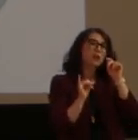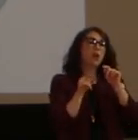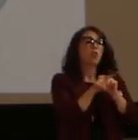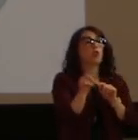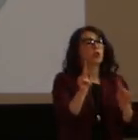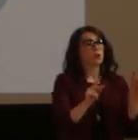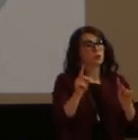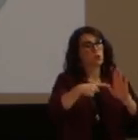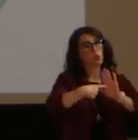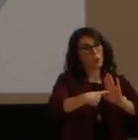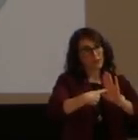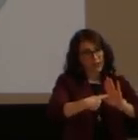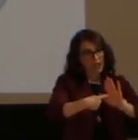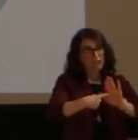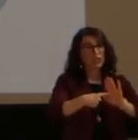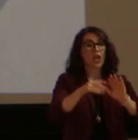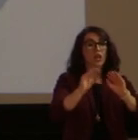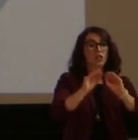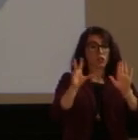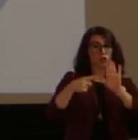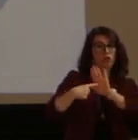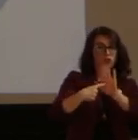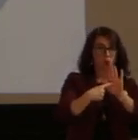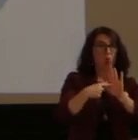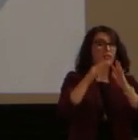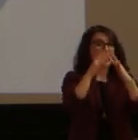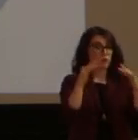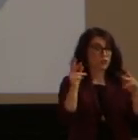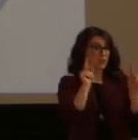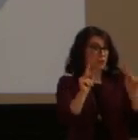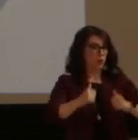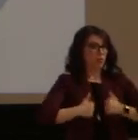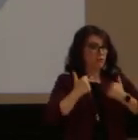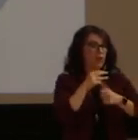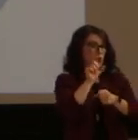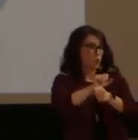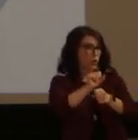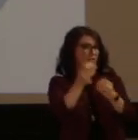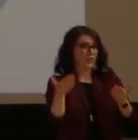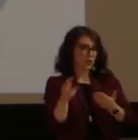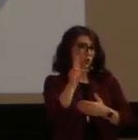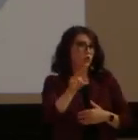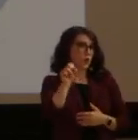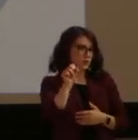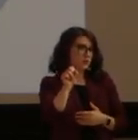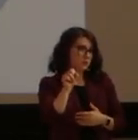that represent and reflect the diversity of those living and working in the United States.